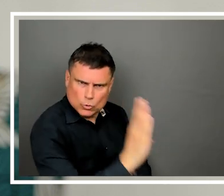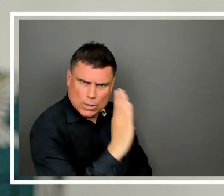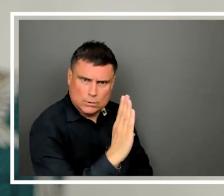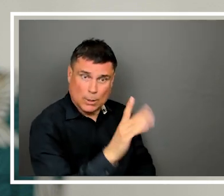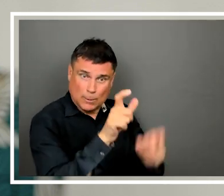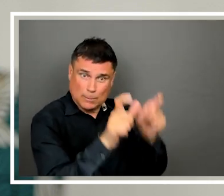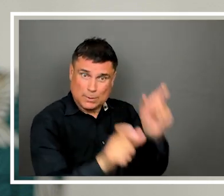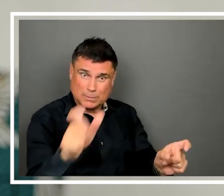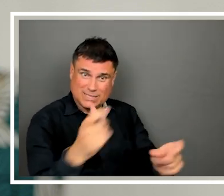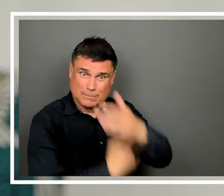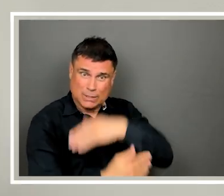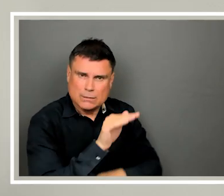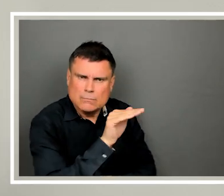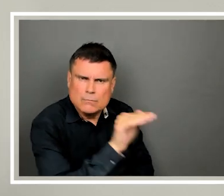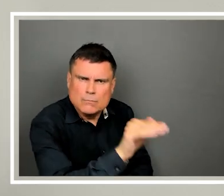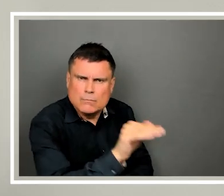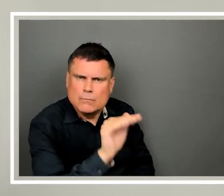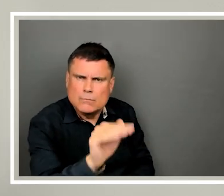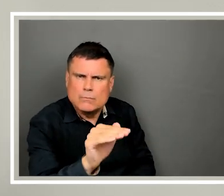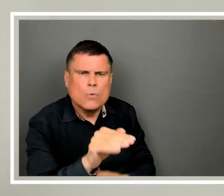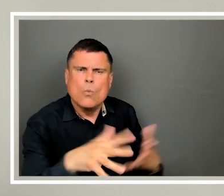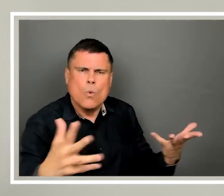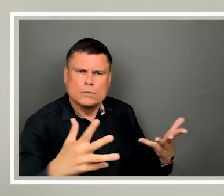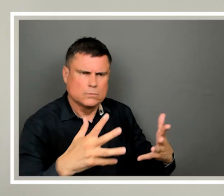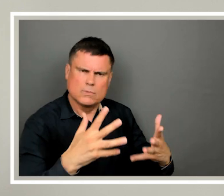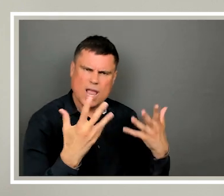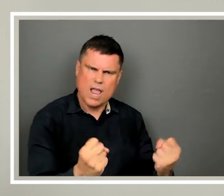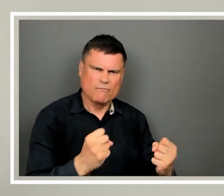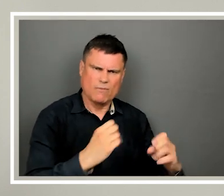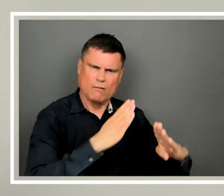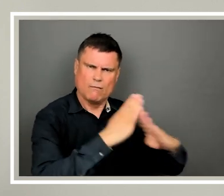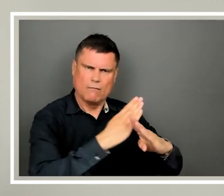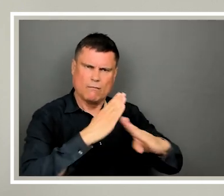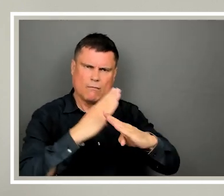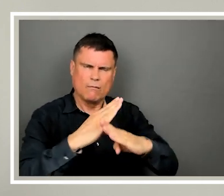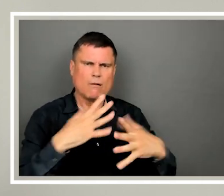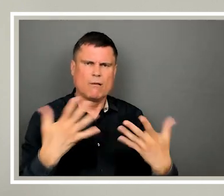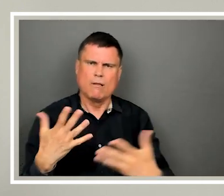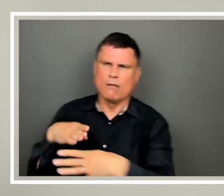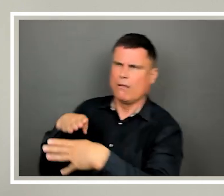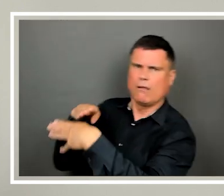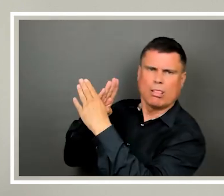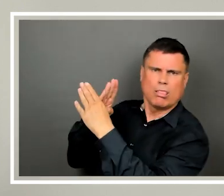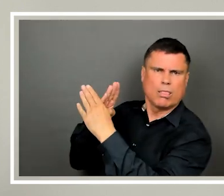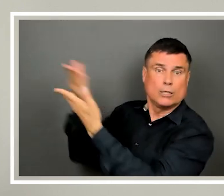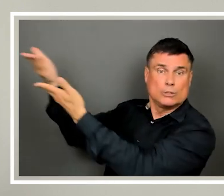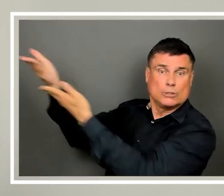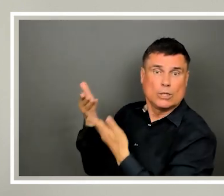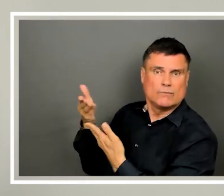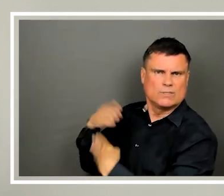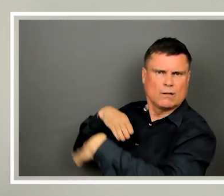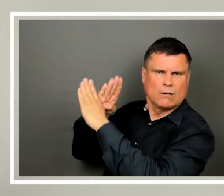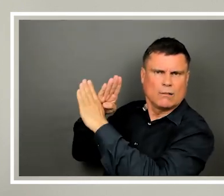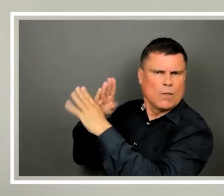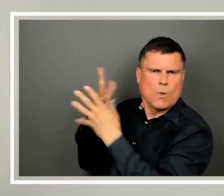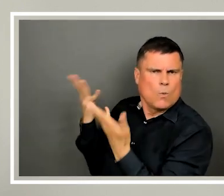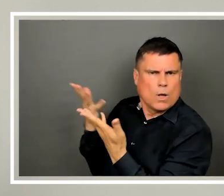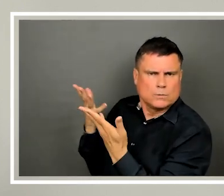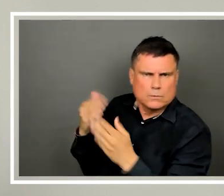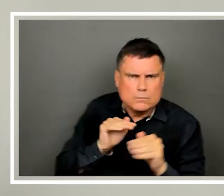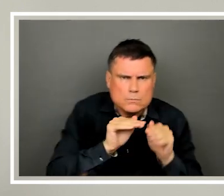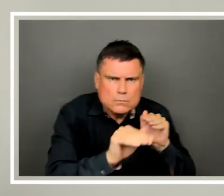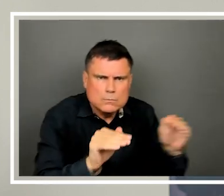with disabilities directly. Are there any obstacles that prevent you from benefiting from